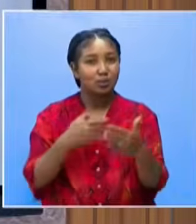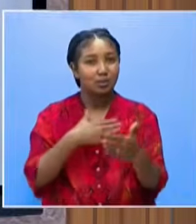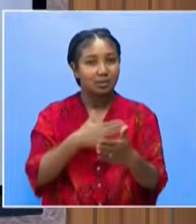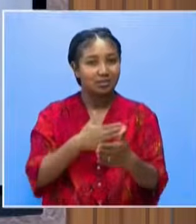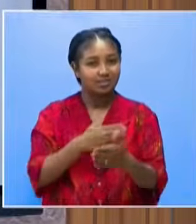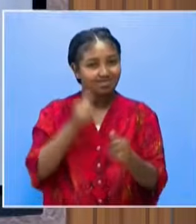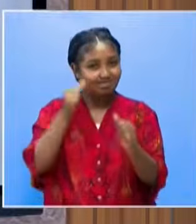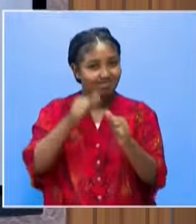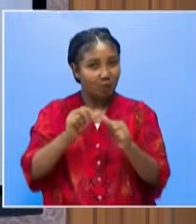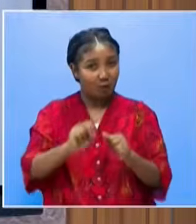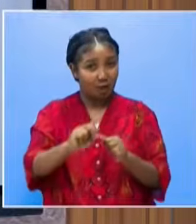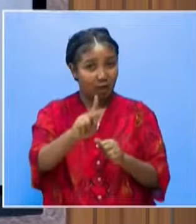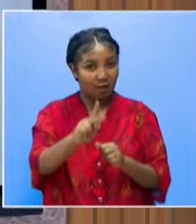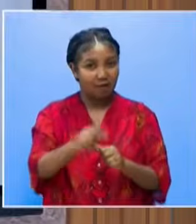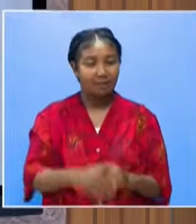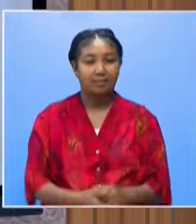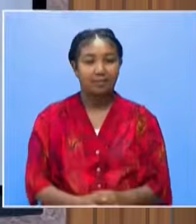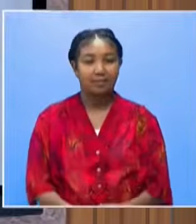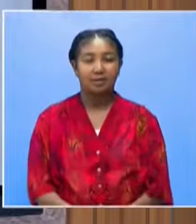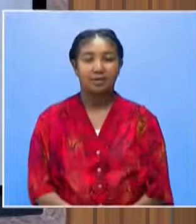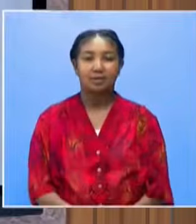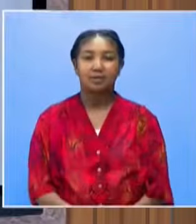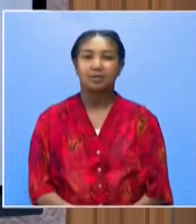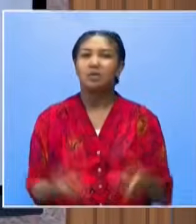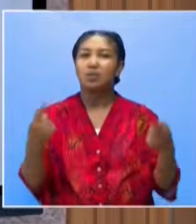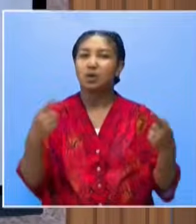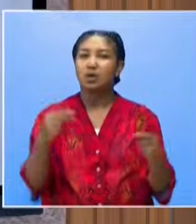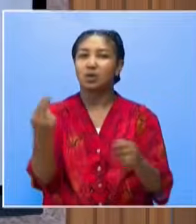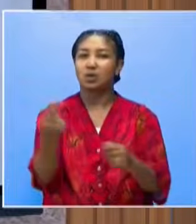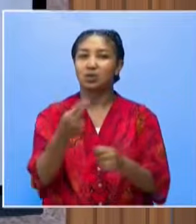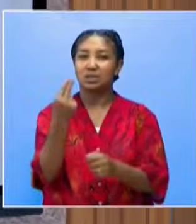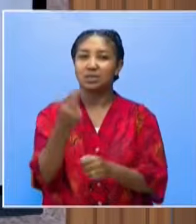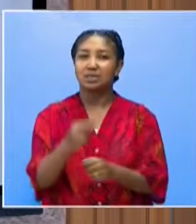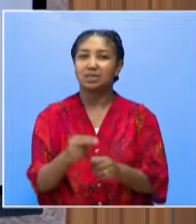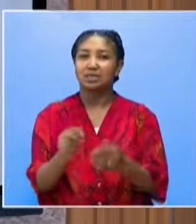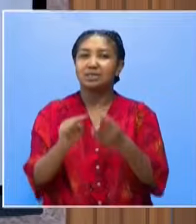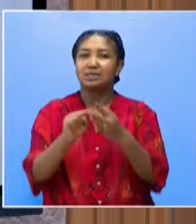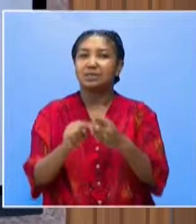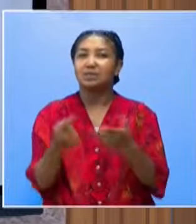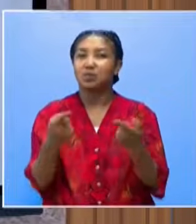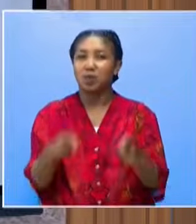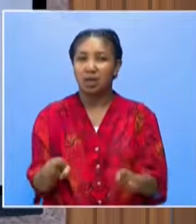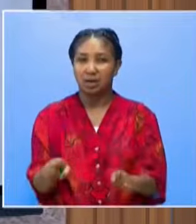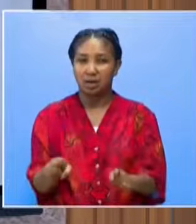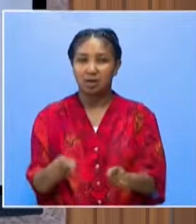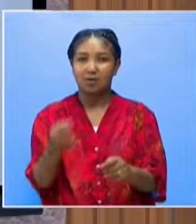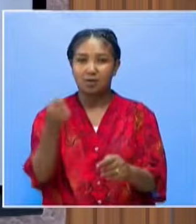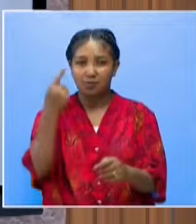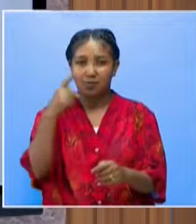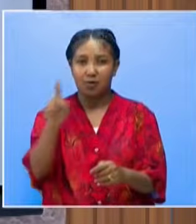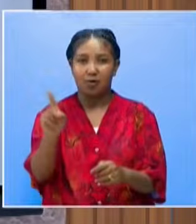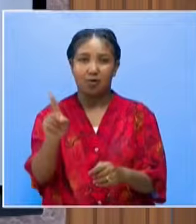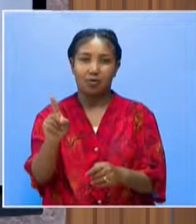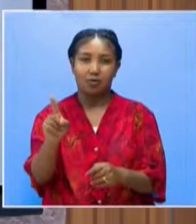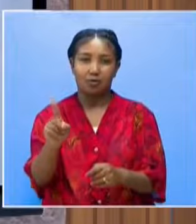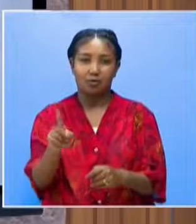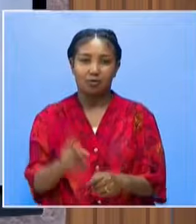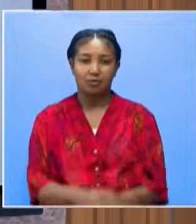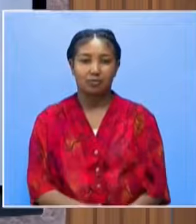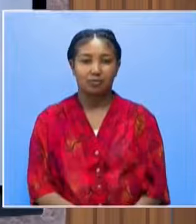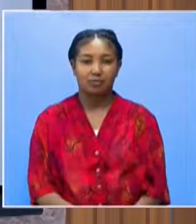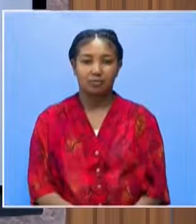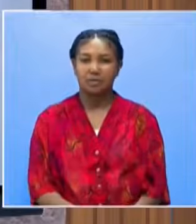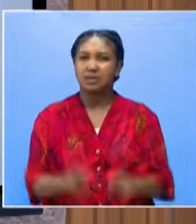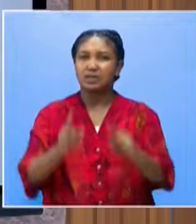attention, okay? So when do we use since, for? What's